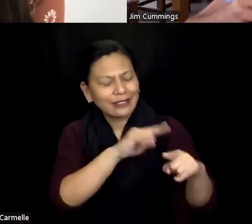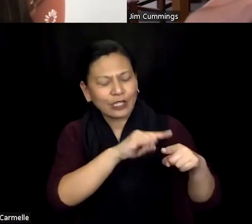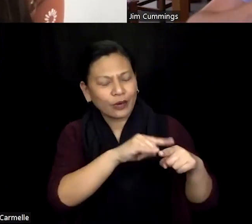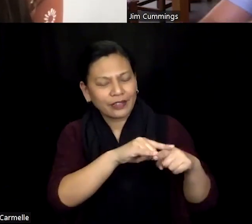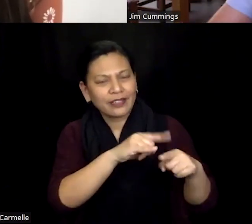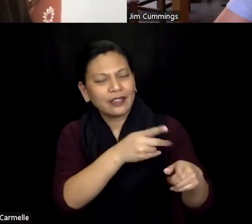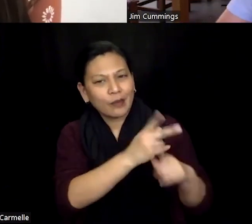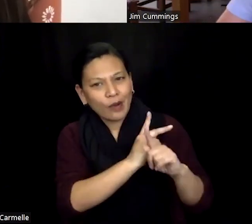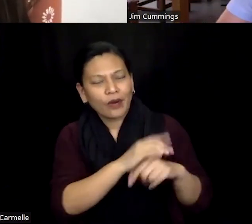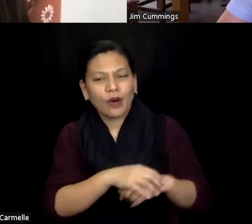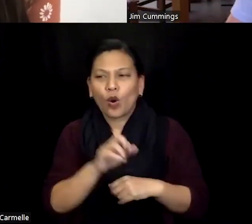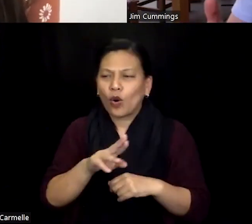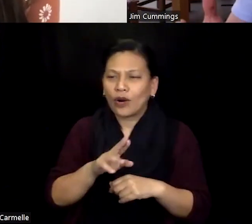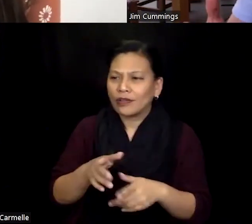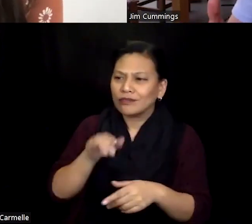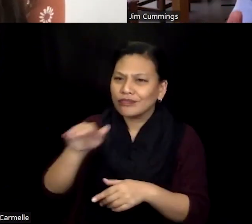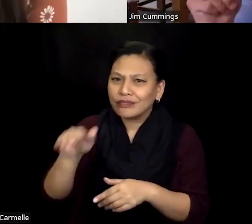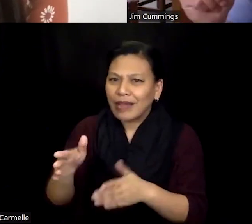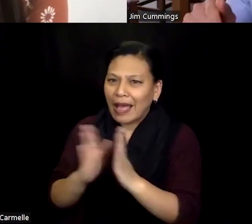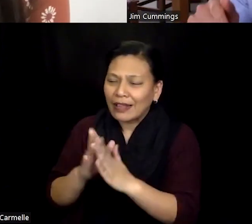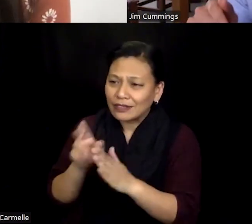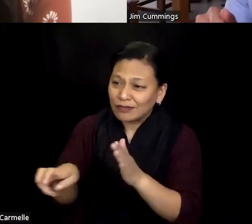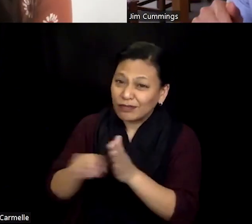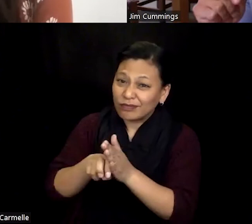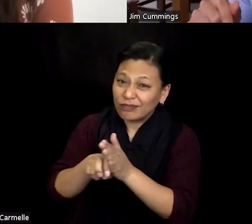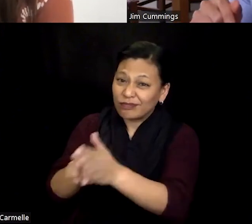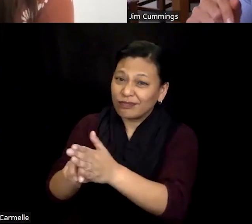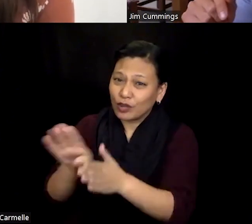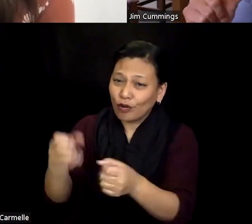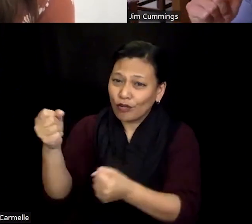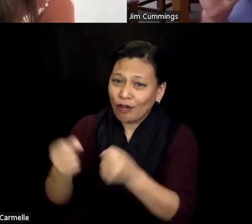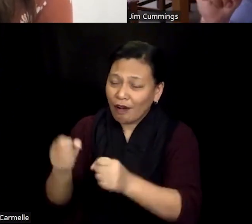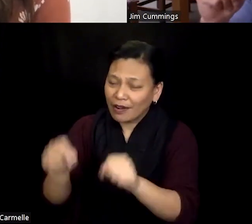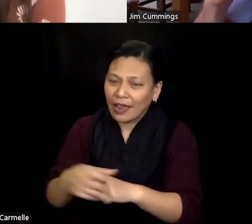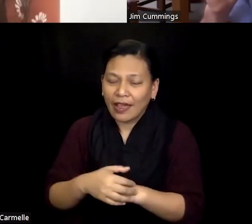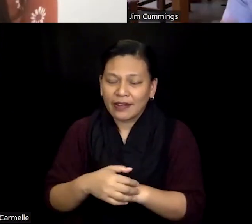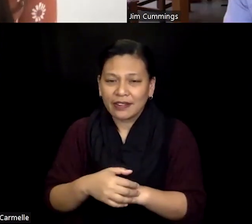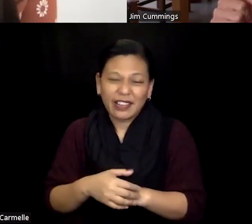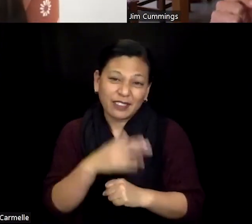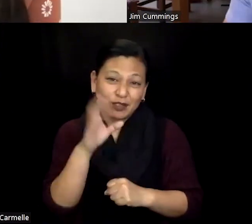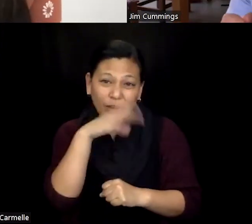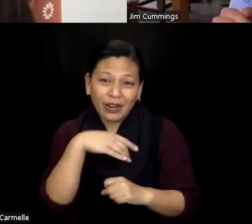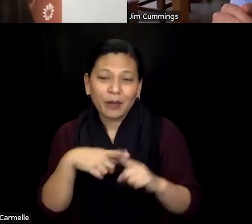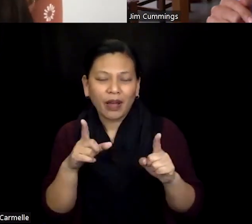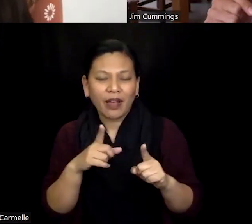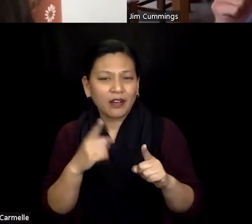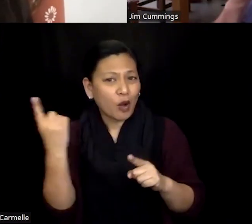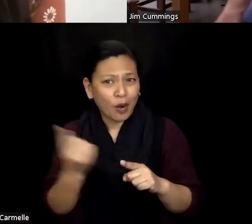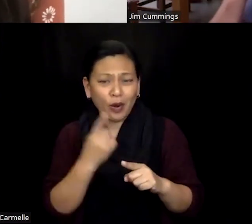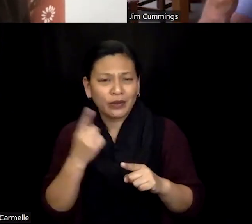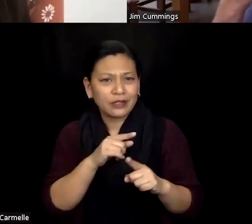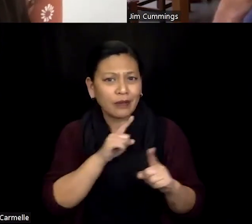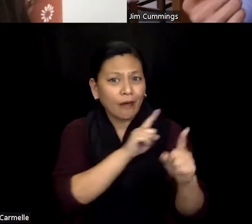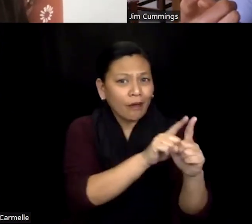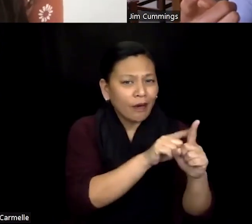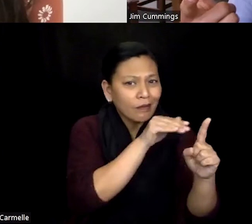get a ride to Culver City? And they're all like, no, what are you talking about? Especially during COVID, it's kind of funny. But I used to do it all the time. And to have